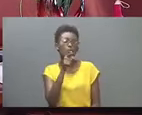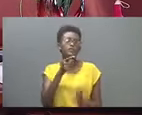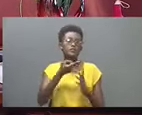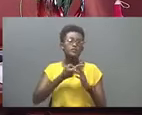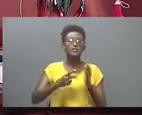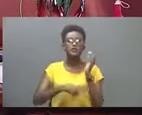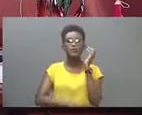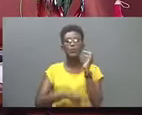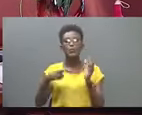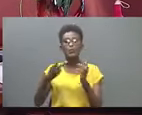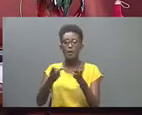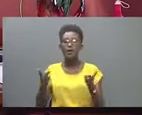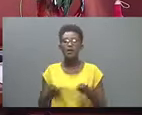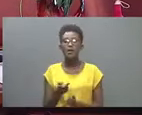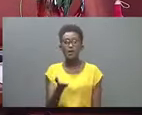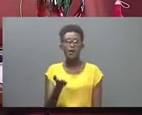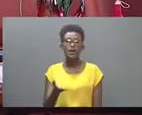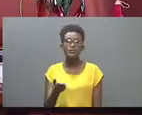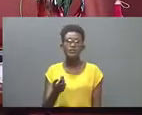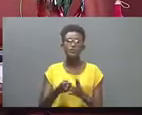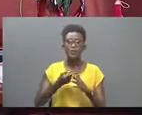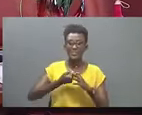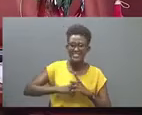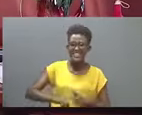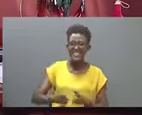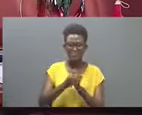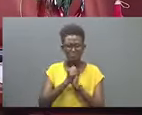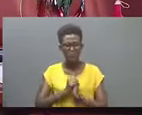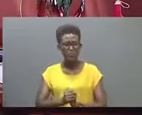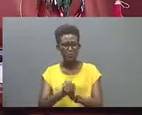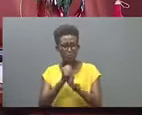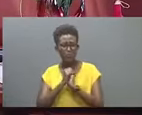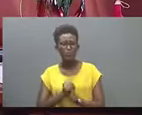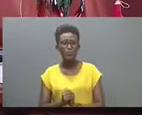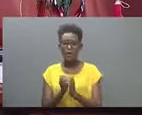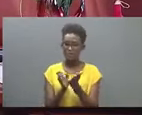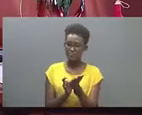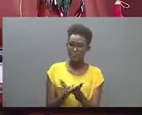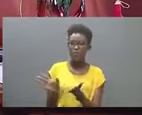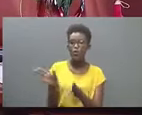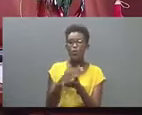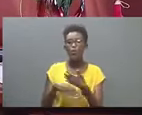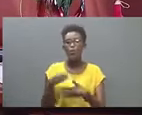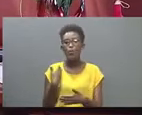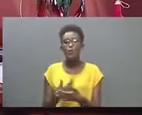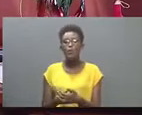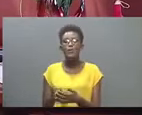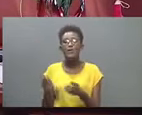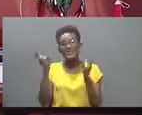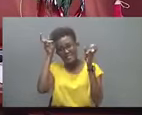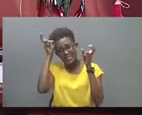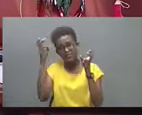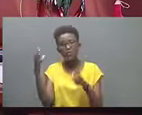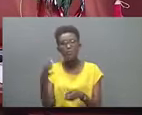responsible. And we began to pull down the powers that reigned in that